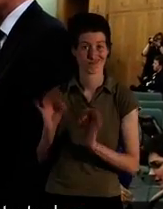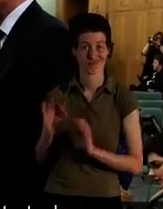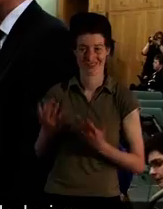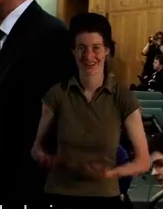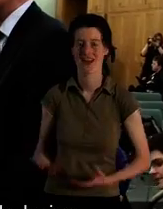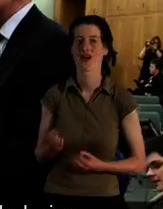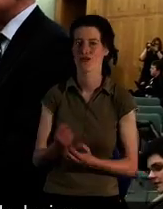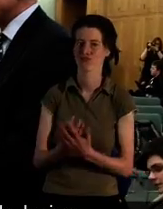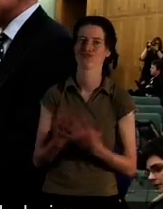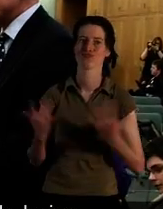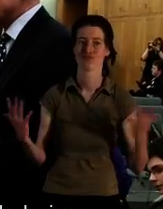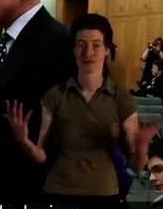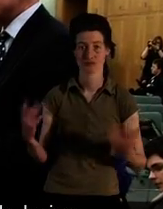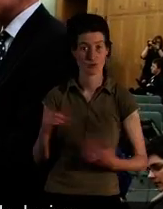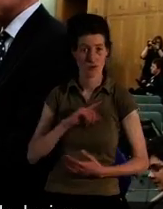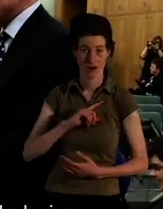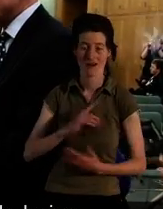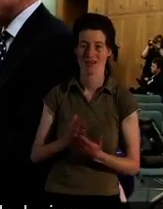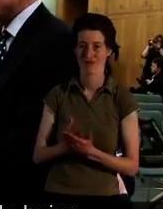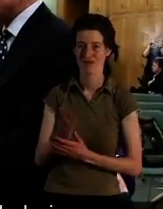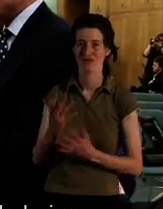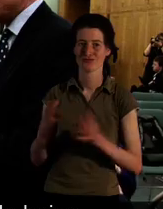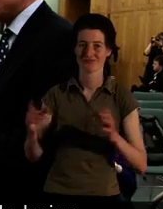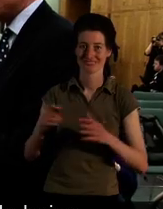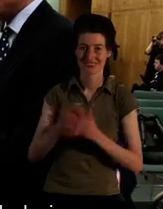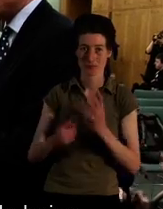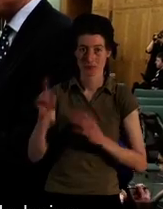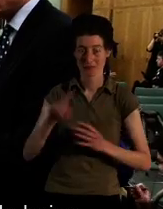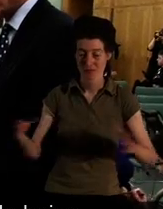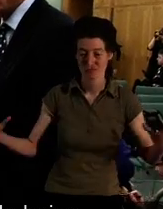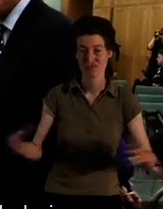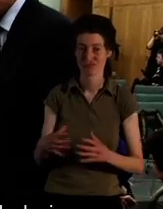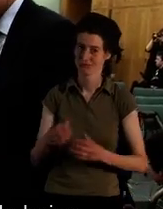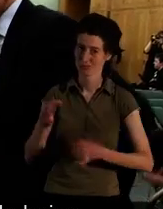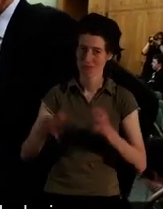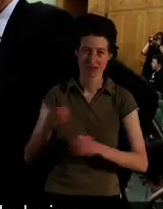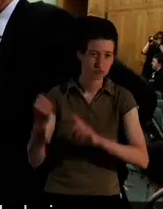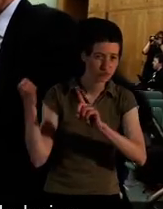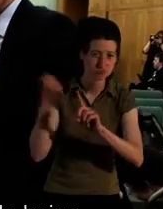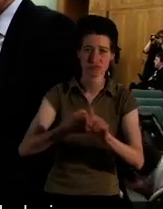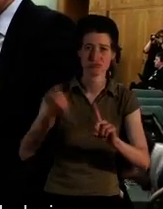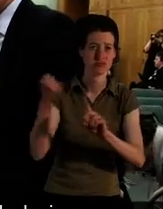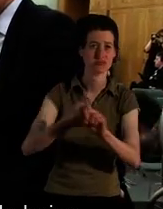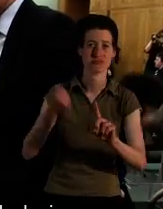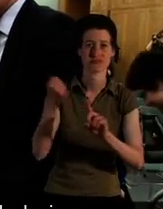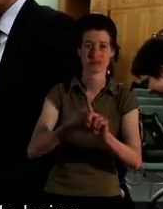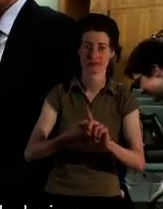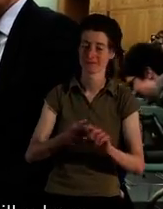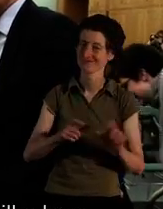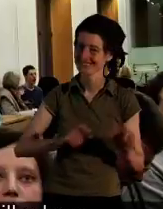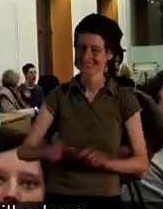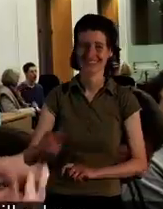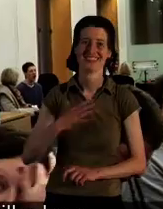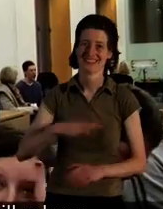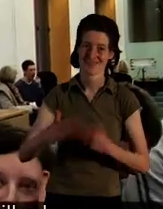ago, and that's as a result of disabled people being political activists, joining a social movement